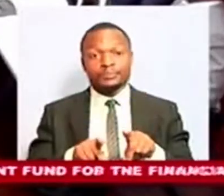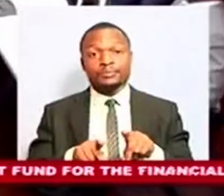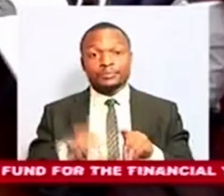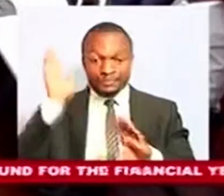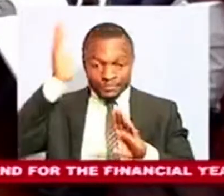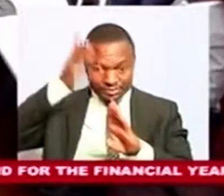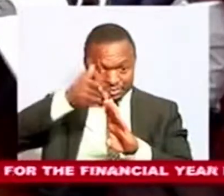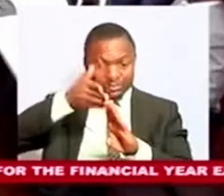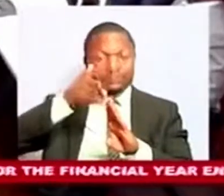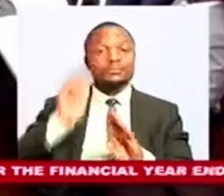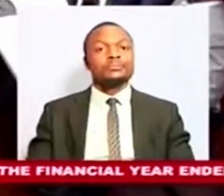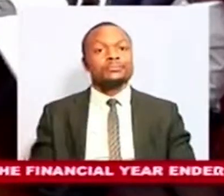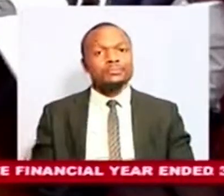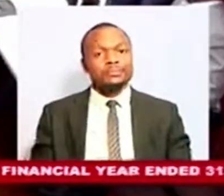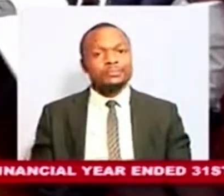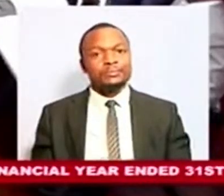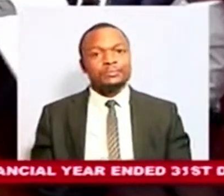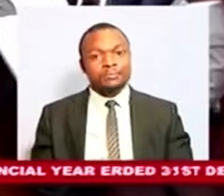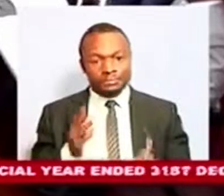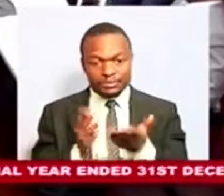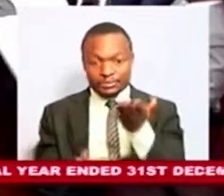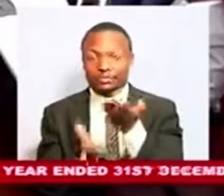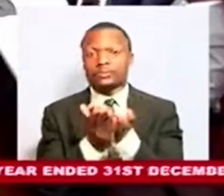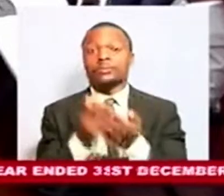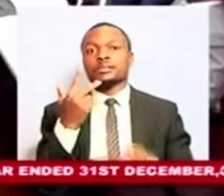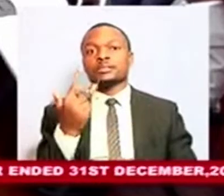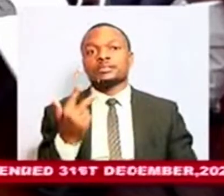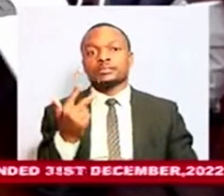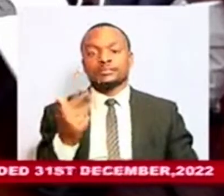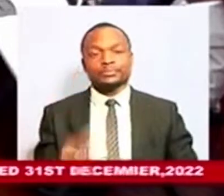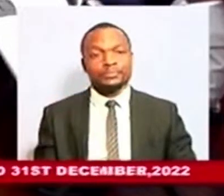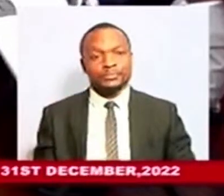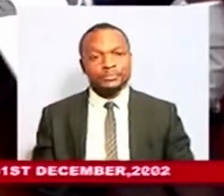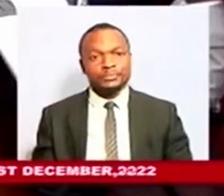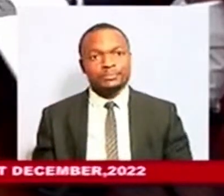straight to Appendix 3